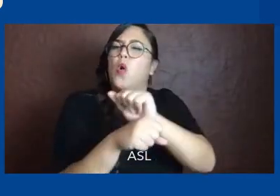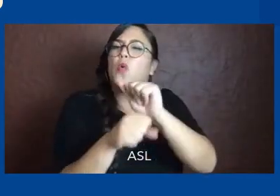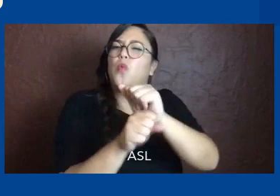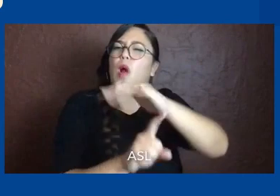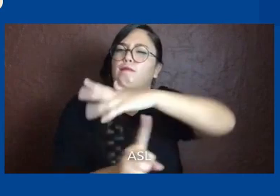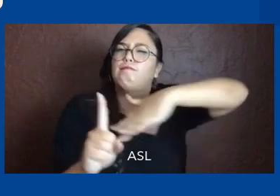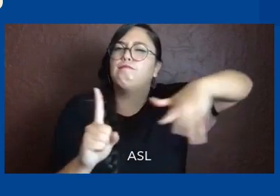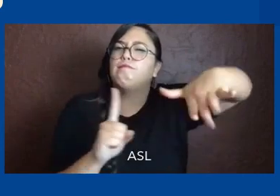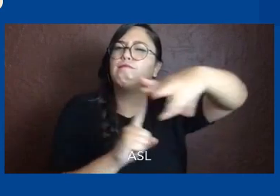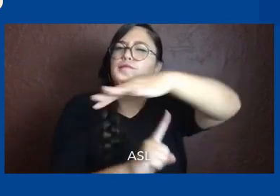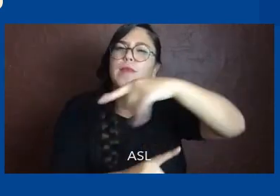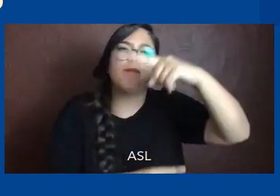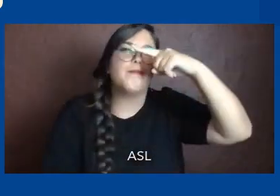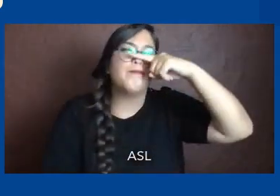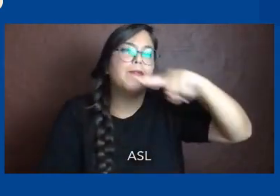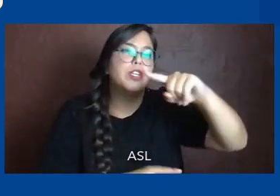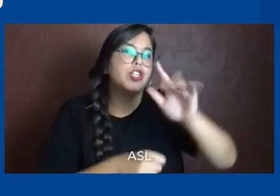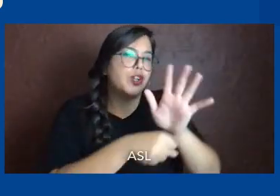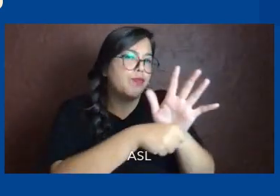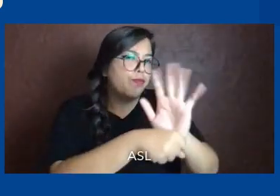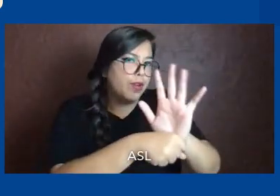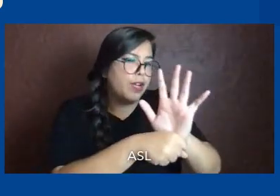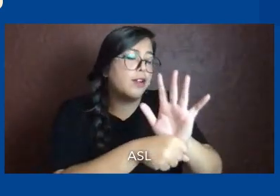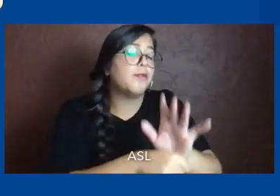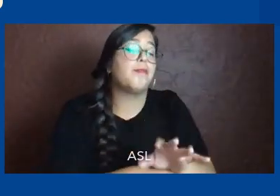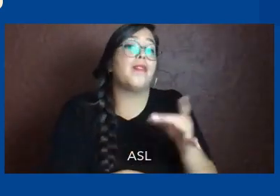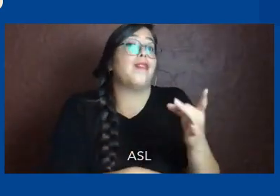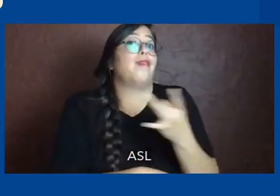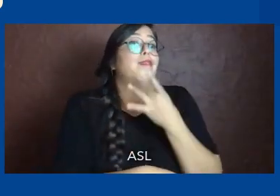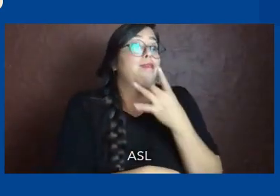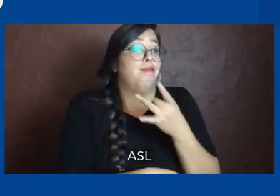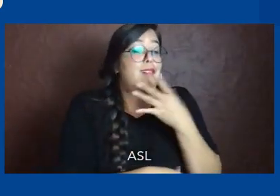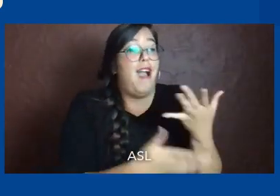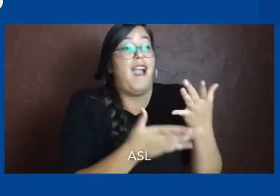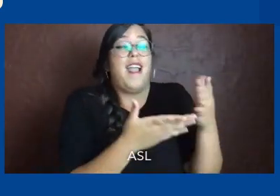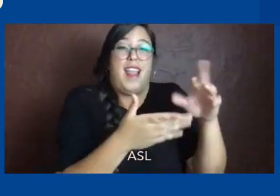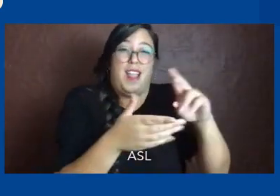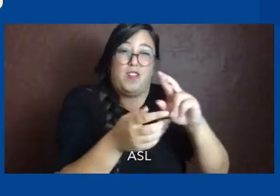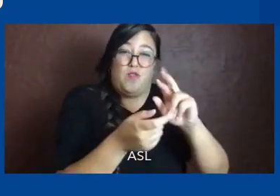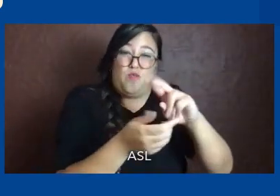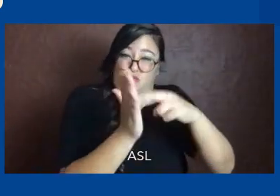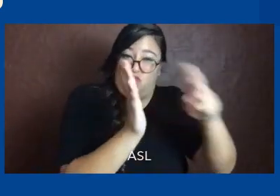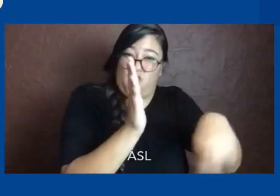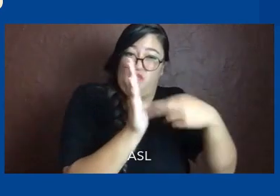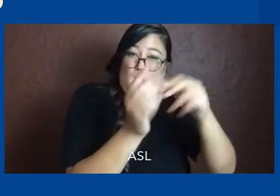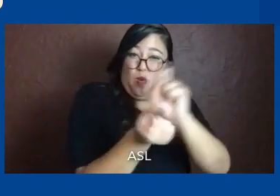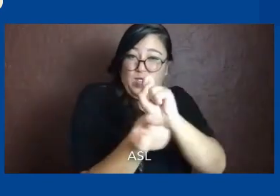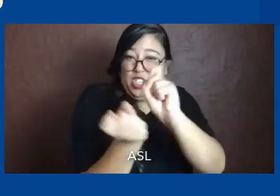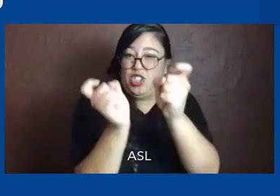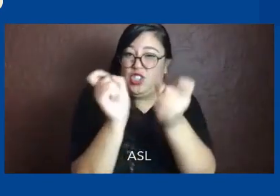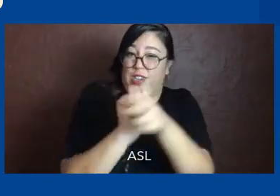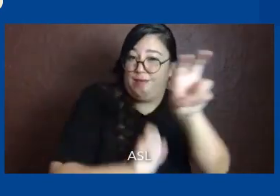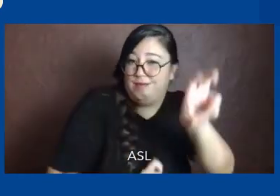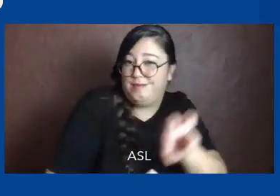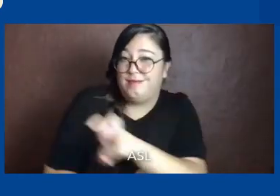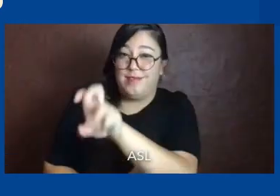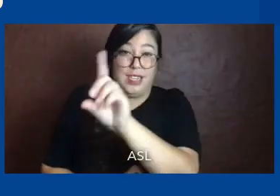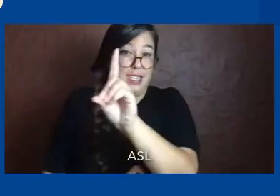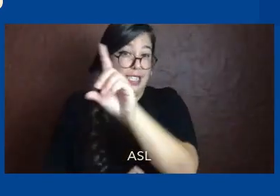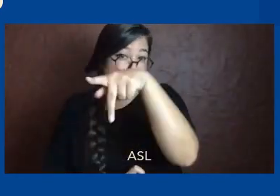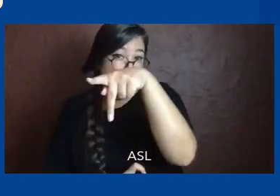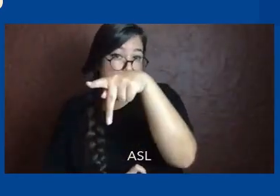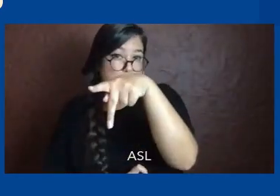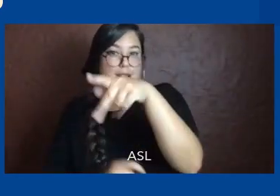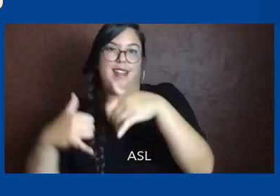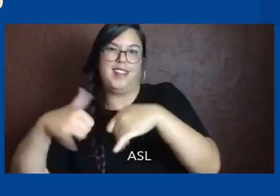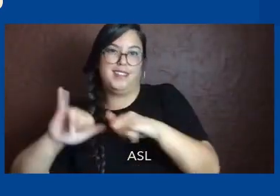came out of lighting and started to try to make it as a DP, I brought a lot of those habits with me. So one of the things